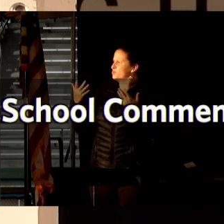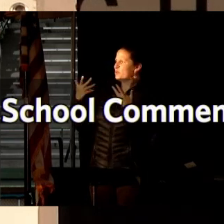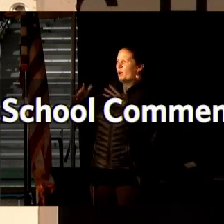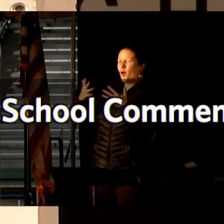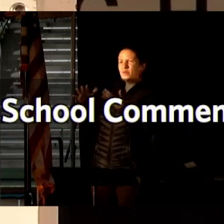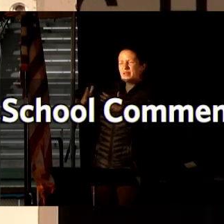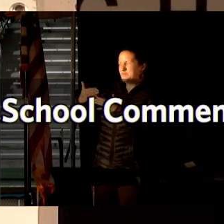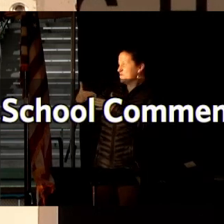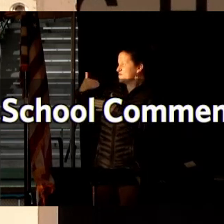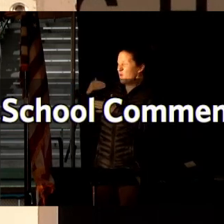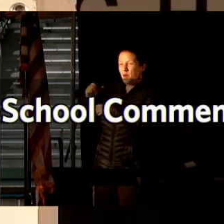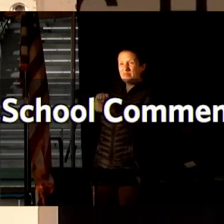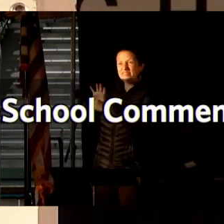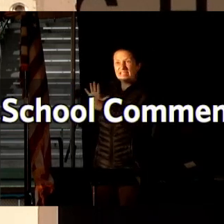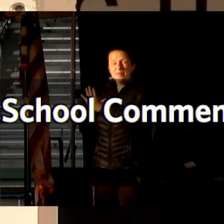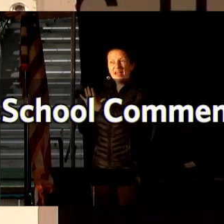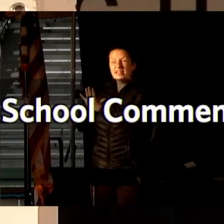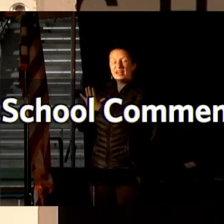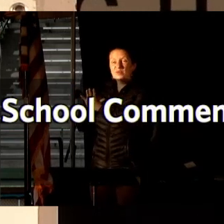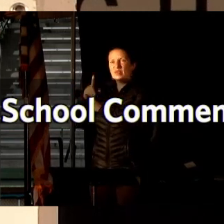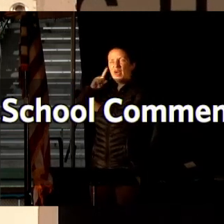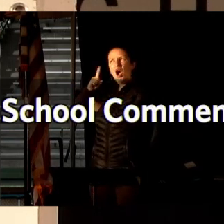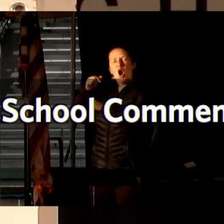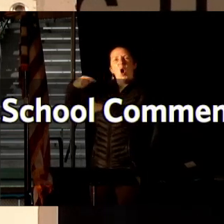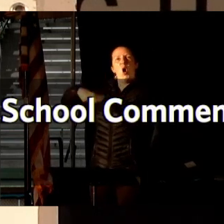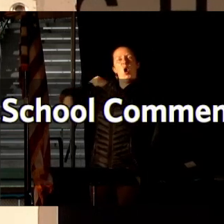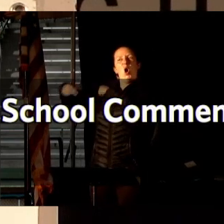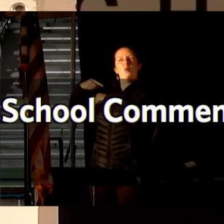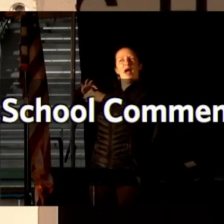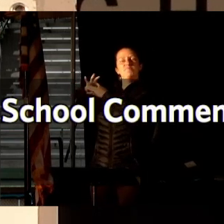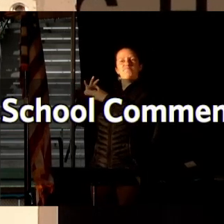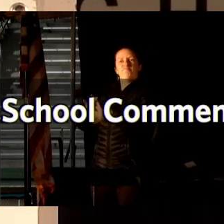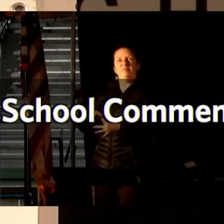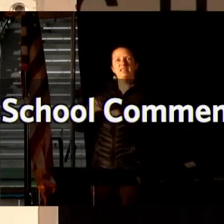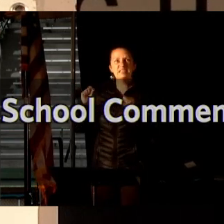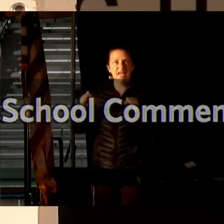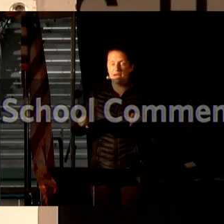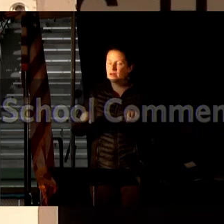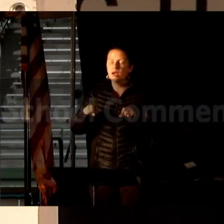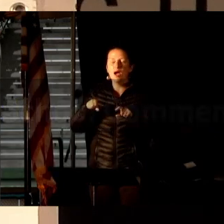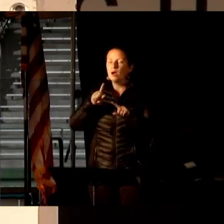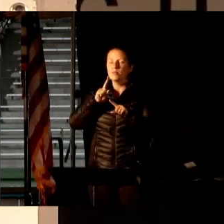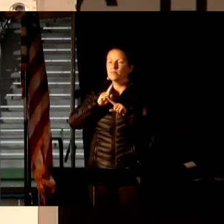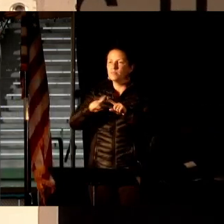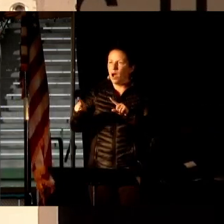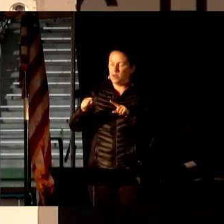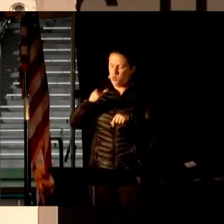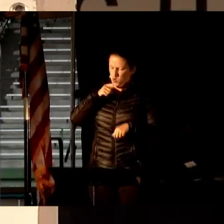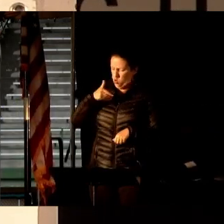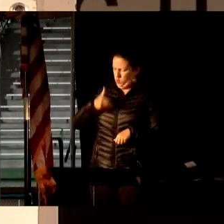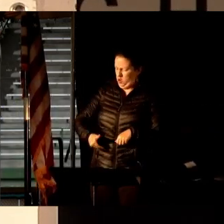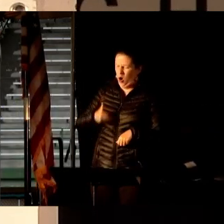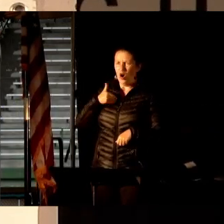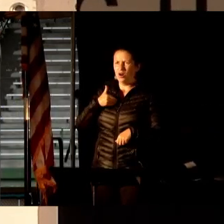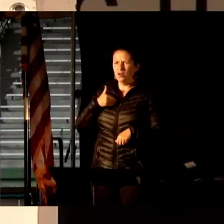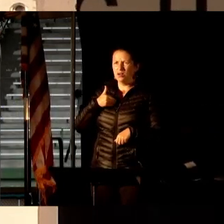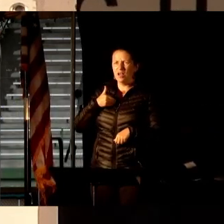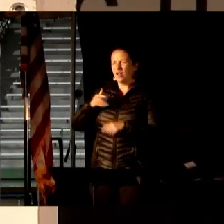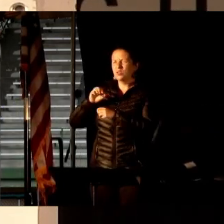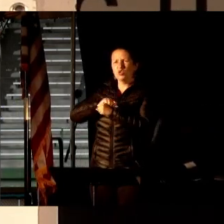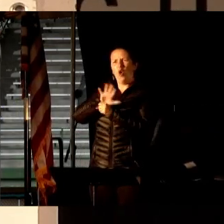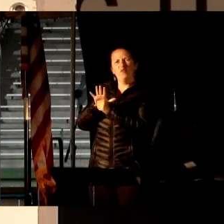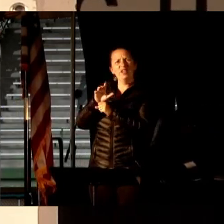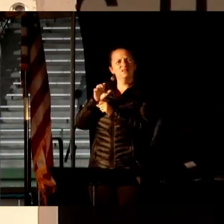to the pandemic. But when we arrived, we found that who we were prior to the shutdown had fundamentally been